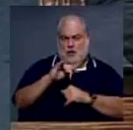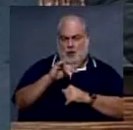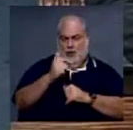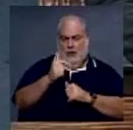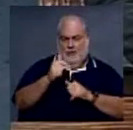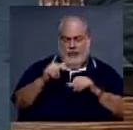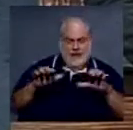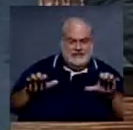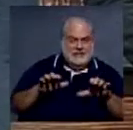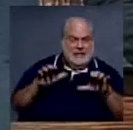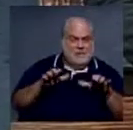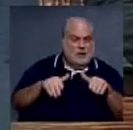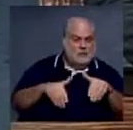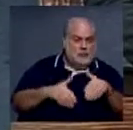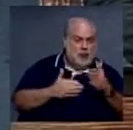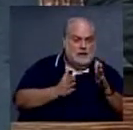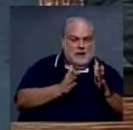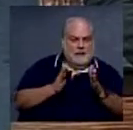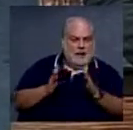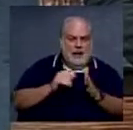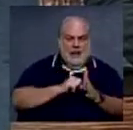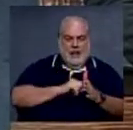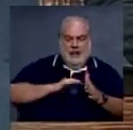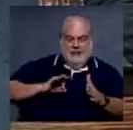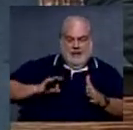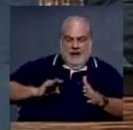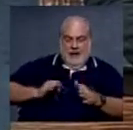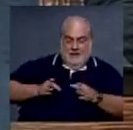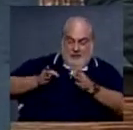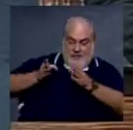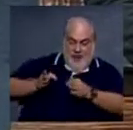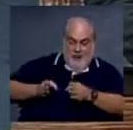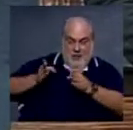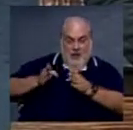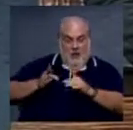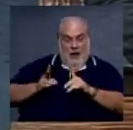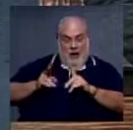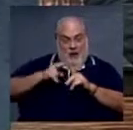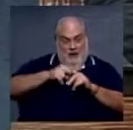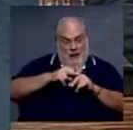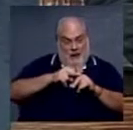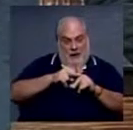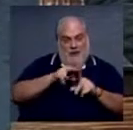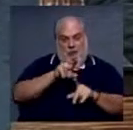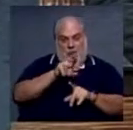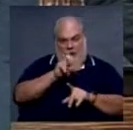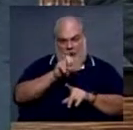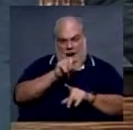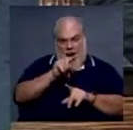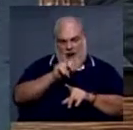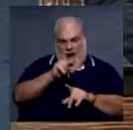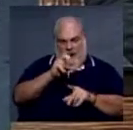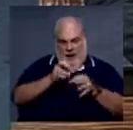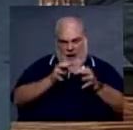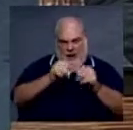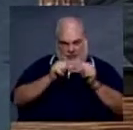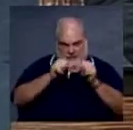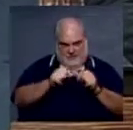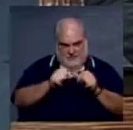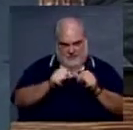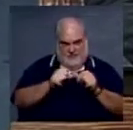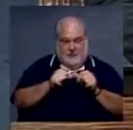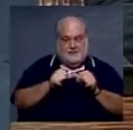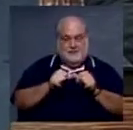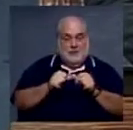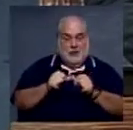planning staff, who then informed the applicant of the need for rezoning if the outdoor activity was to remain. That